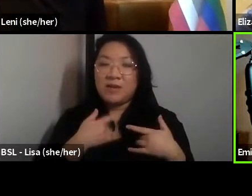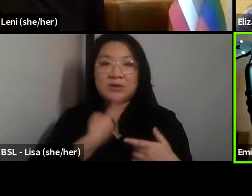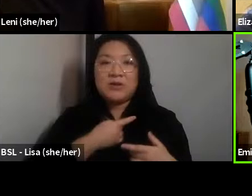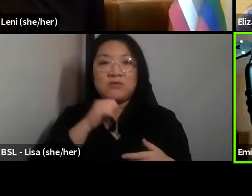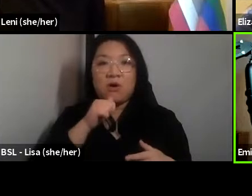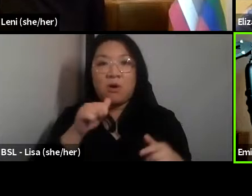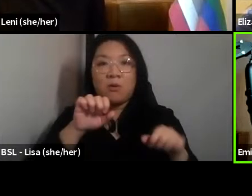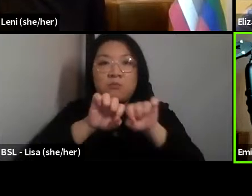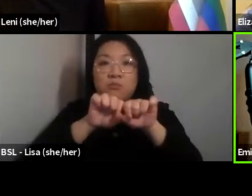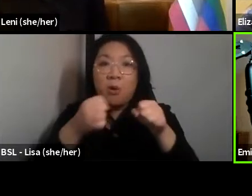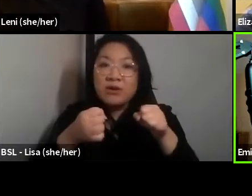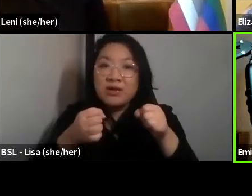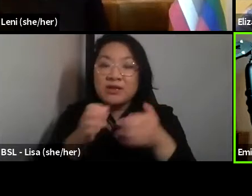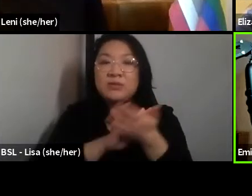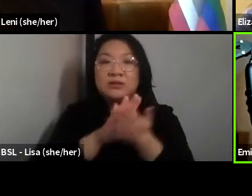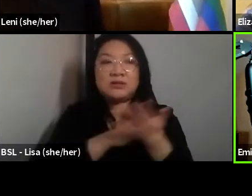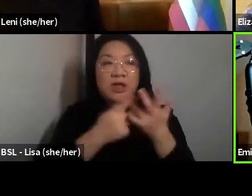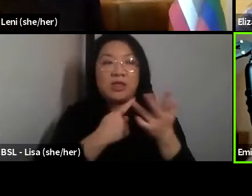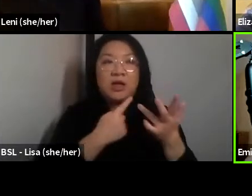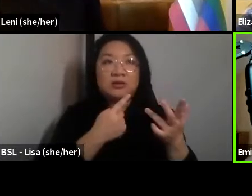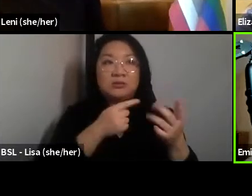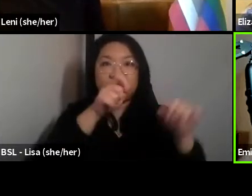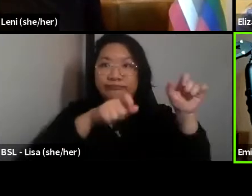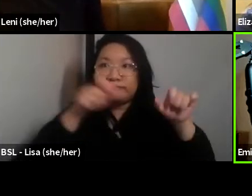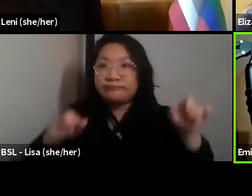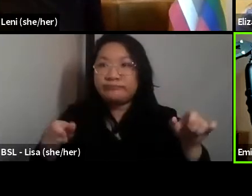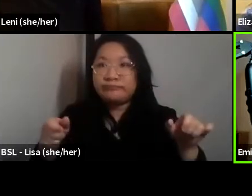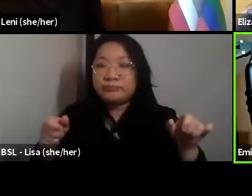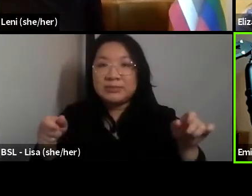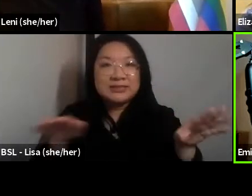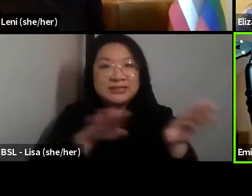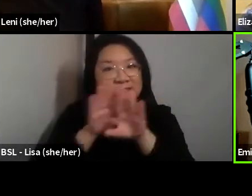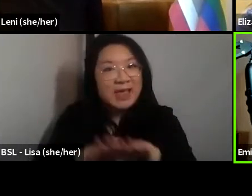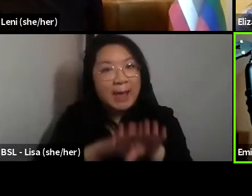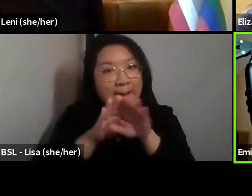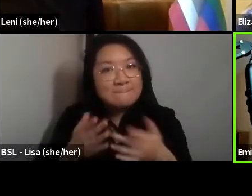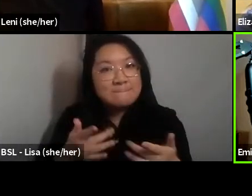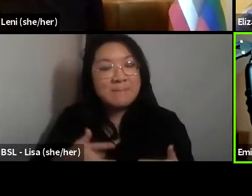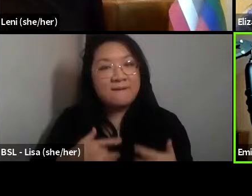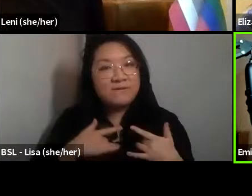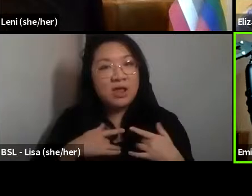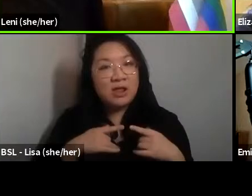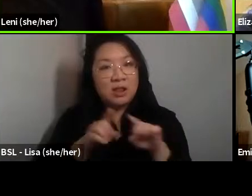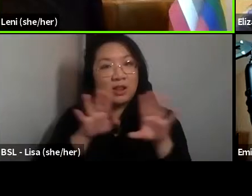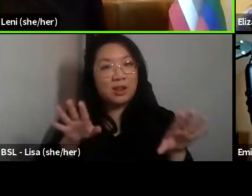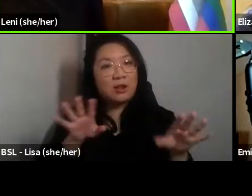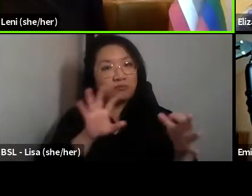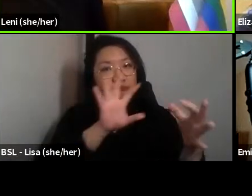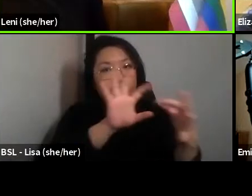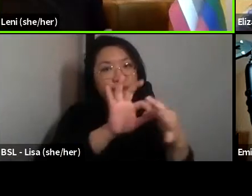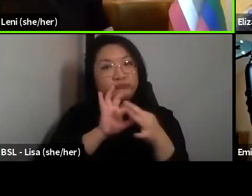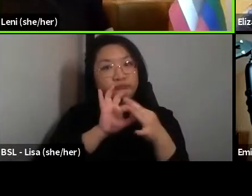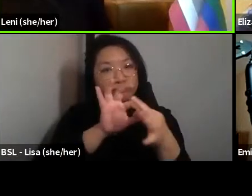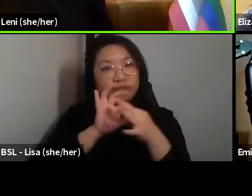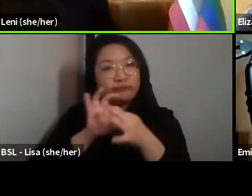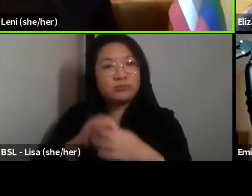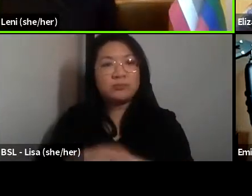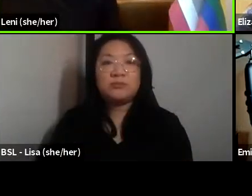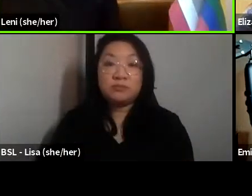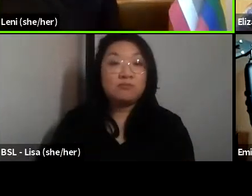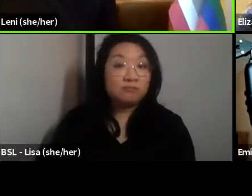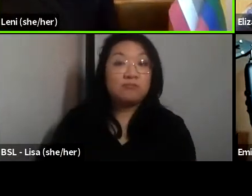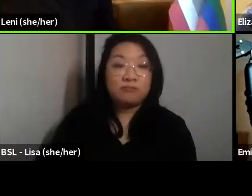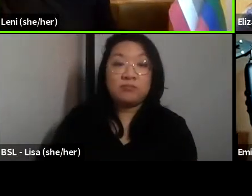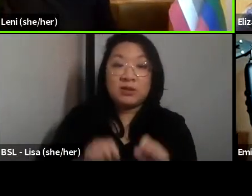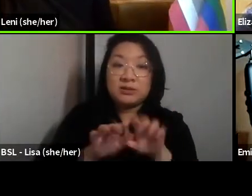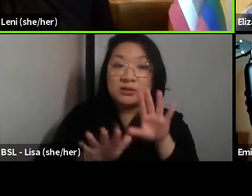alone, because there were other people that felt the same way that I did. Yeah, that feels very familiar